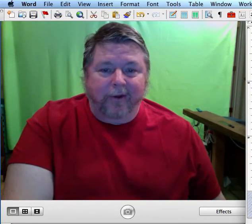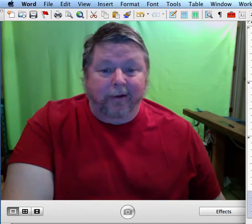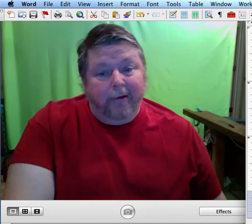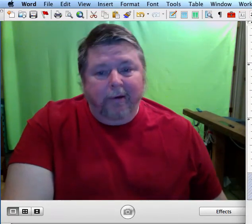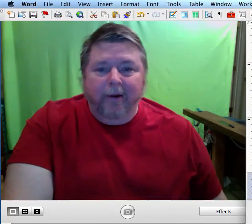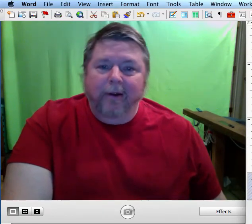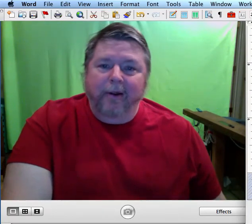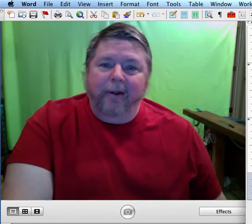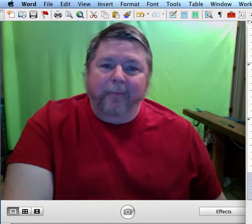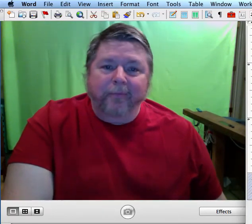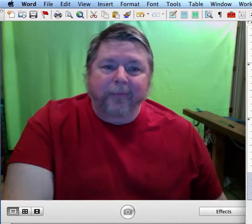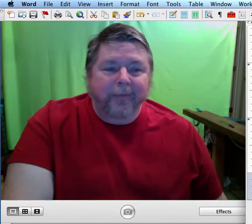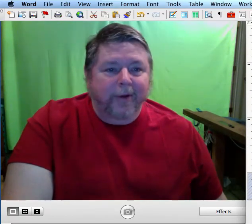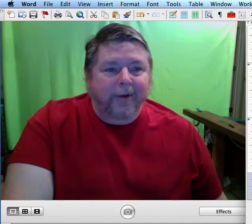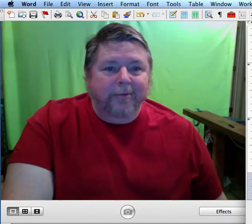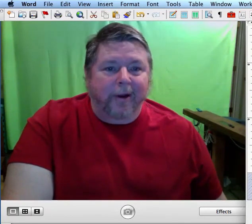certified.